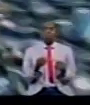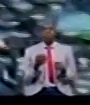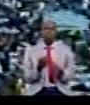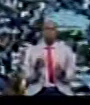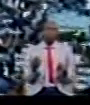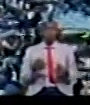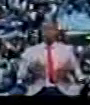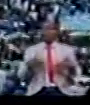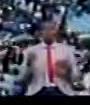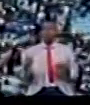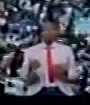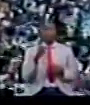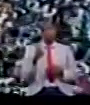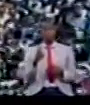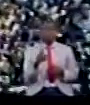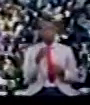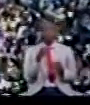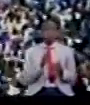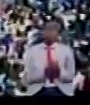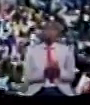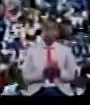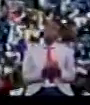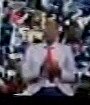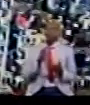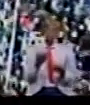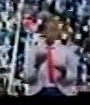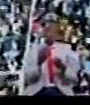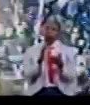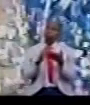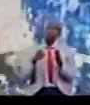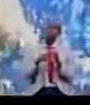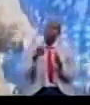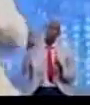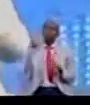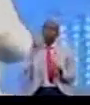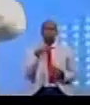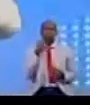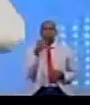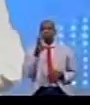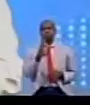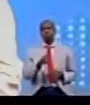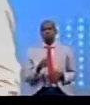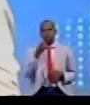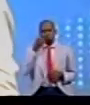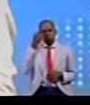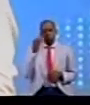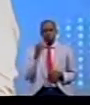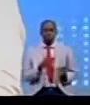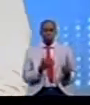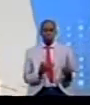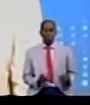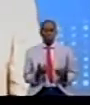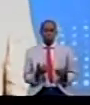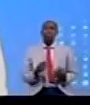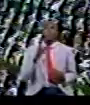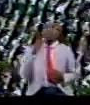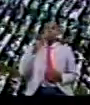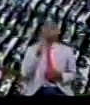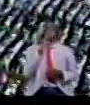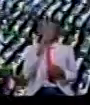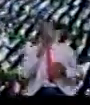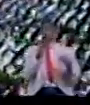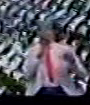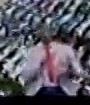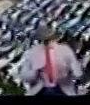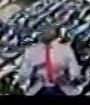platform, Jesus, the Master of the Storm. And that is what we are considering tonight.